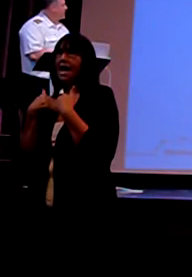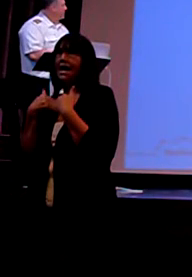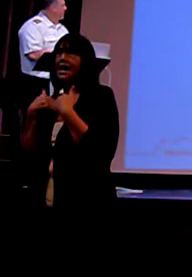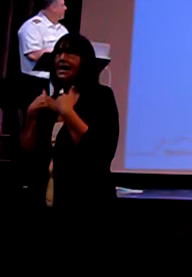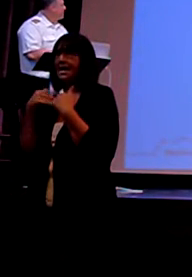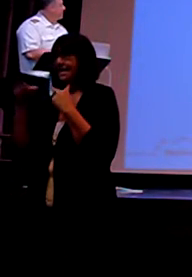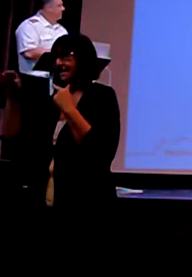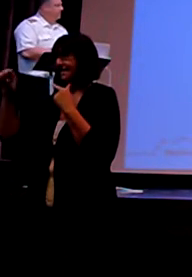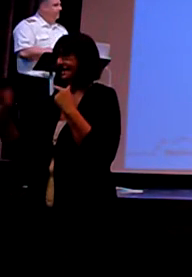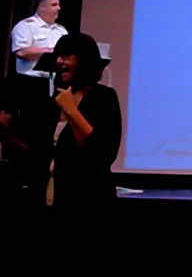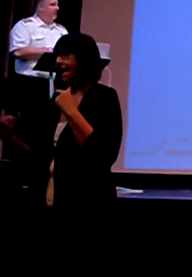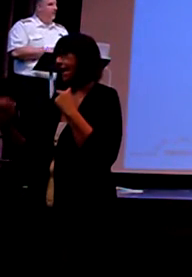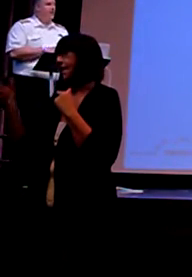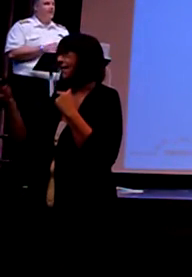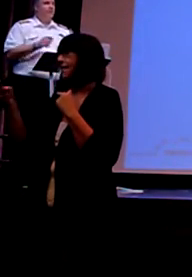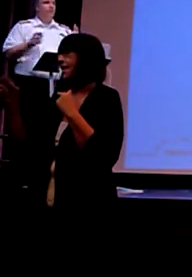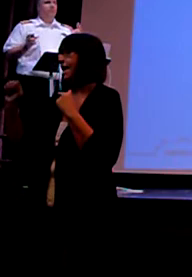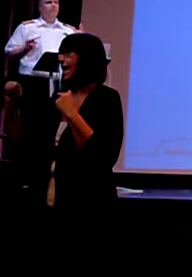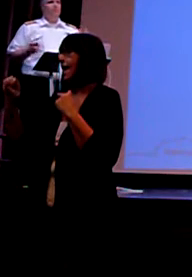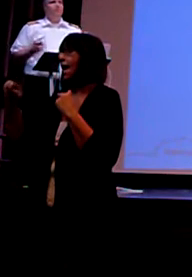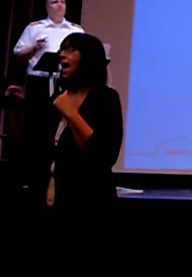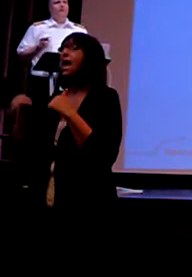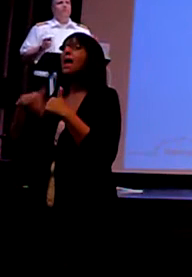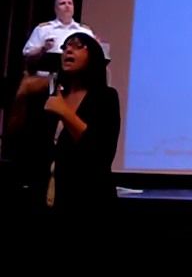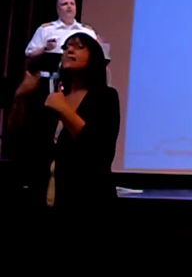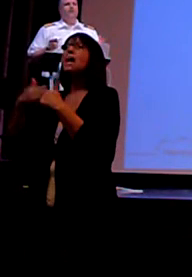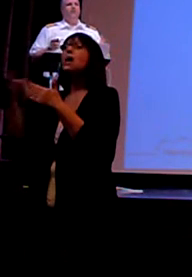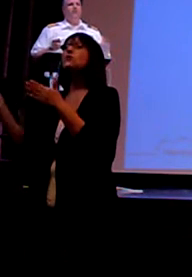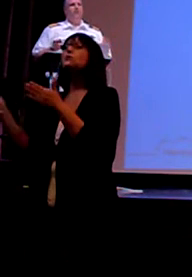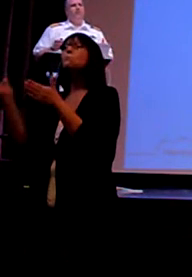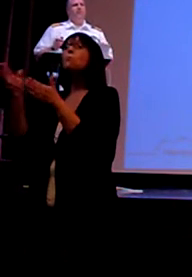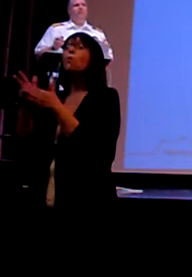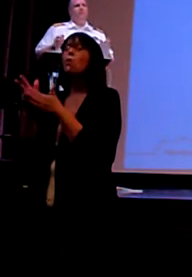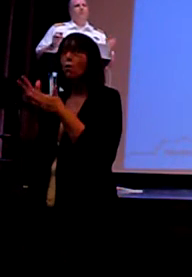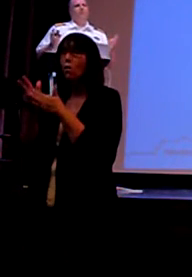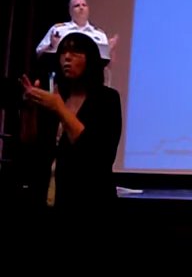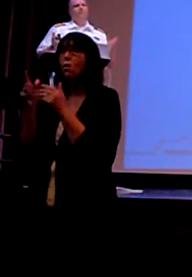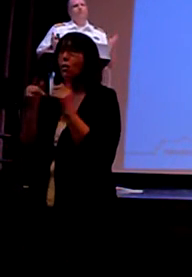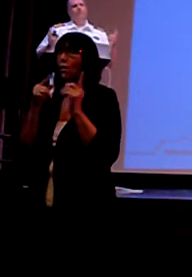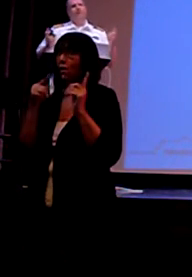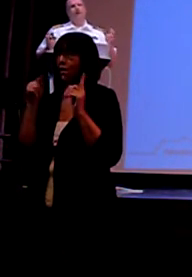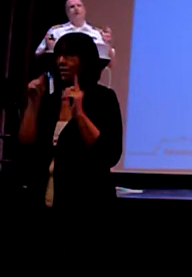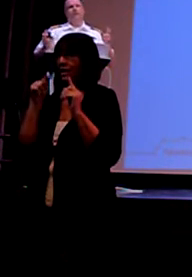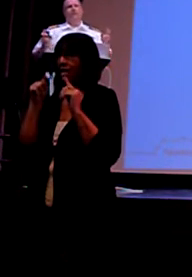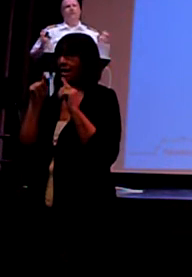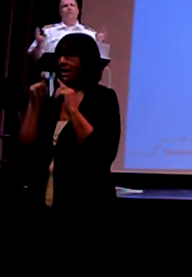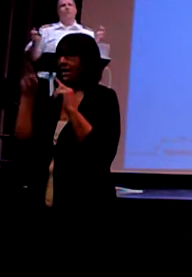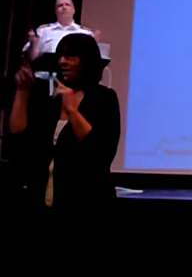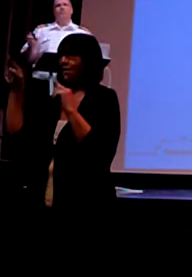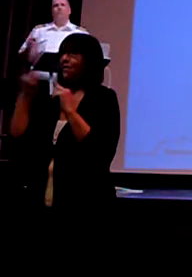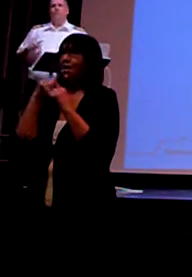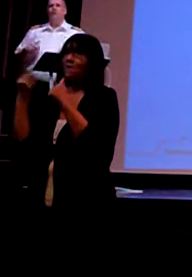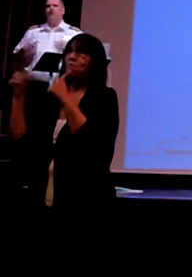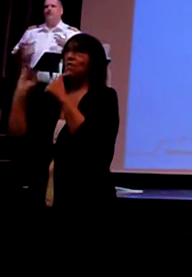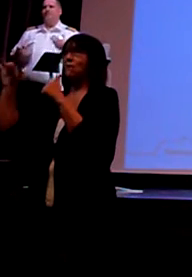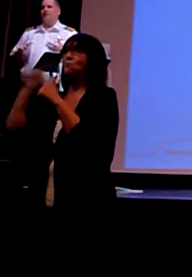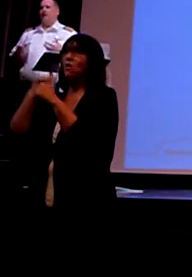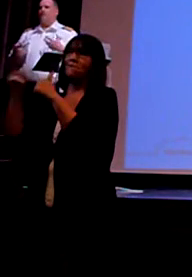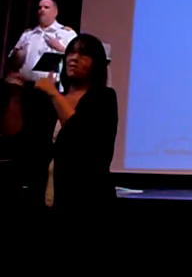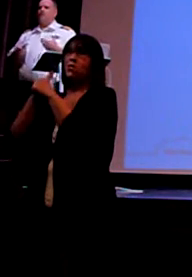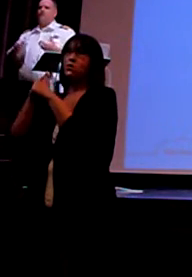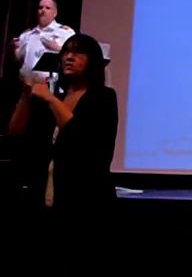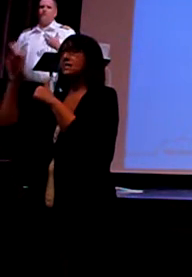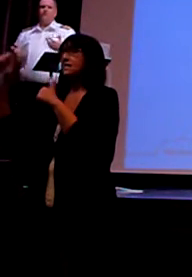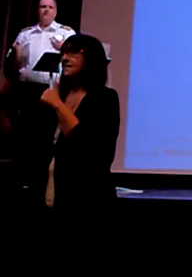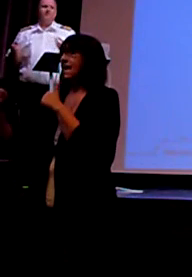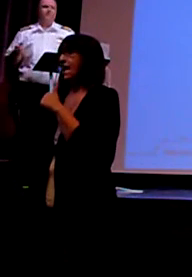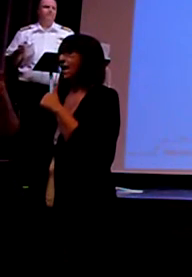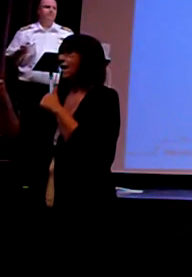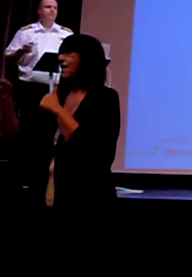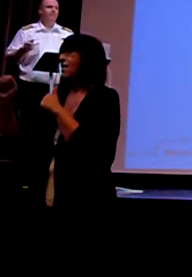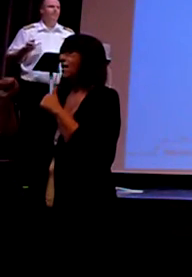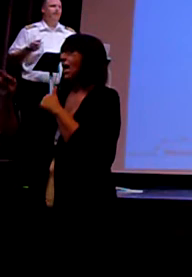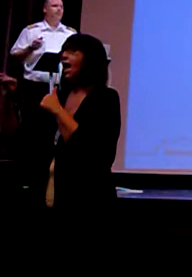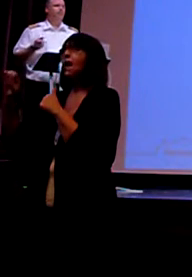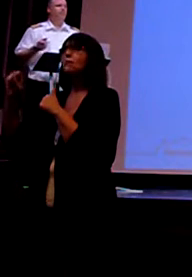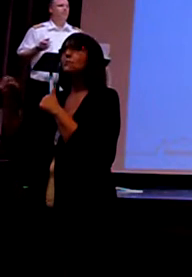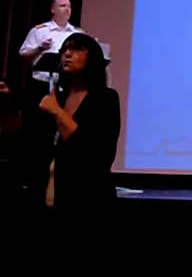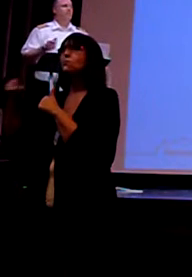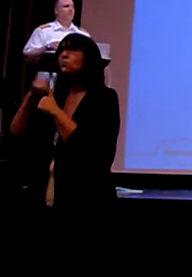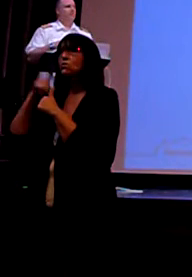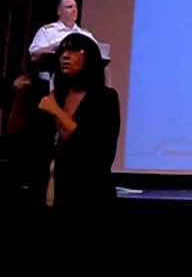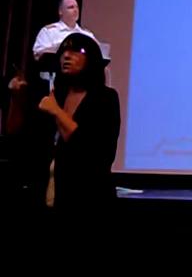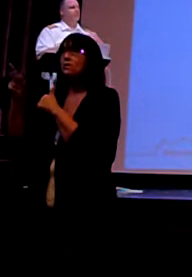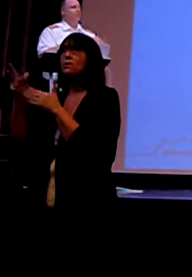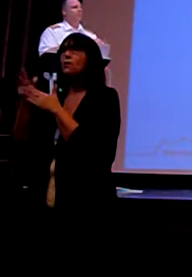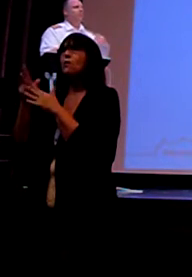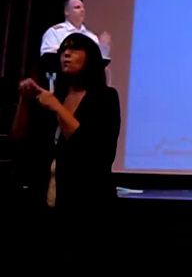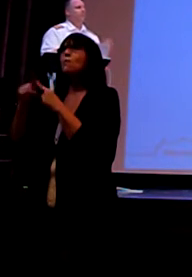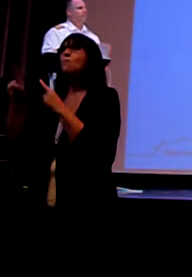in Southampton. The next port of call that we went to, so that was our real first port of call. Southampton, of course, is a real port of call